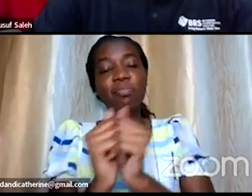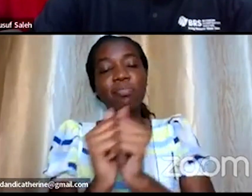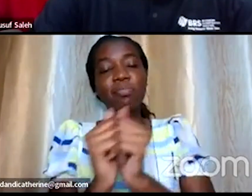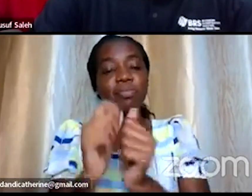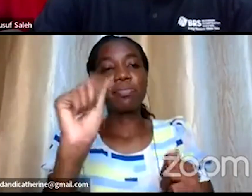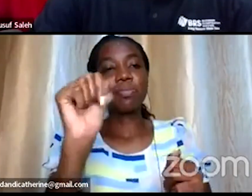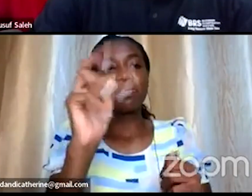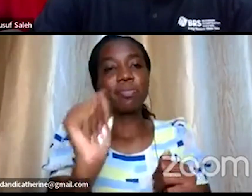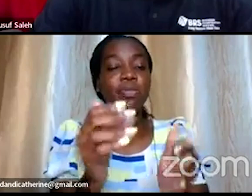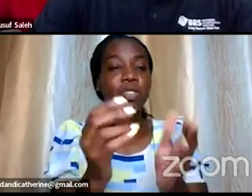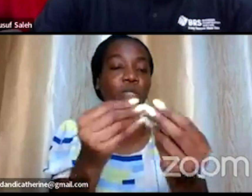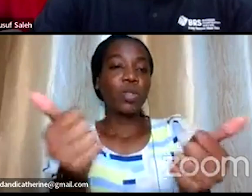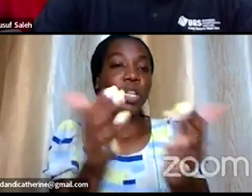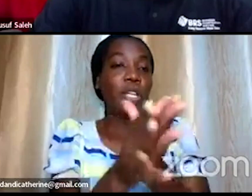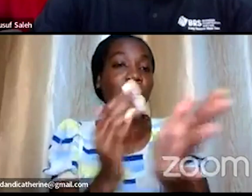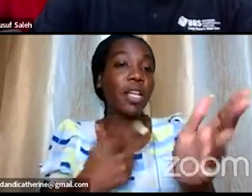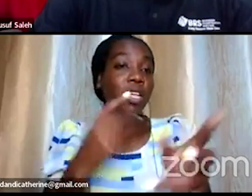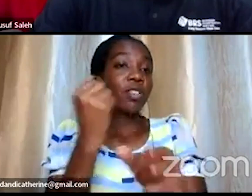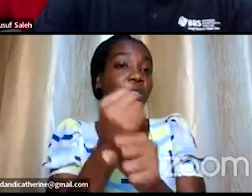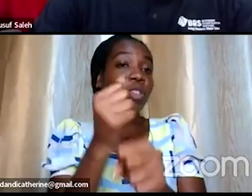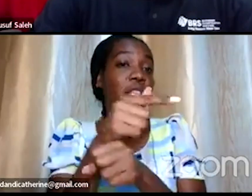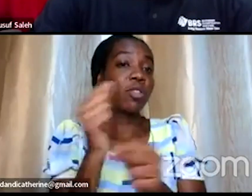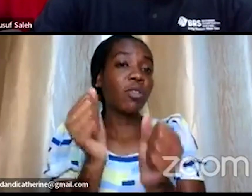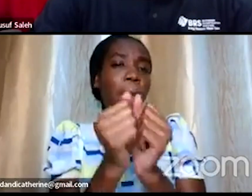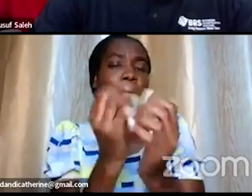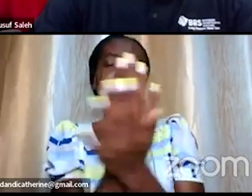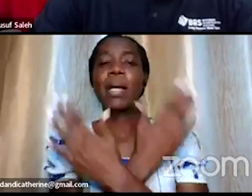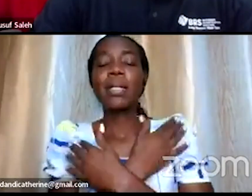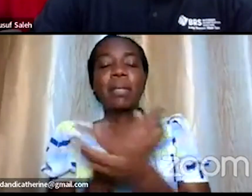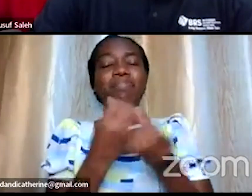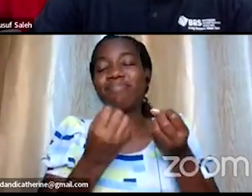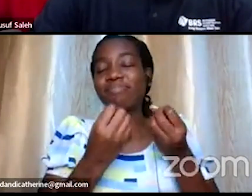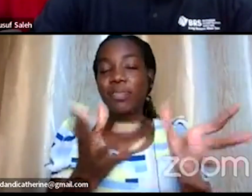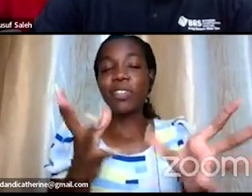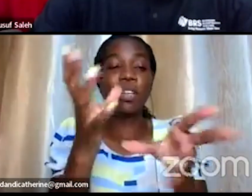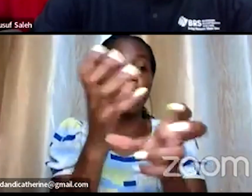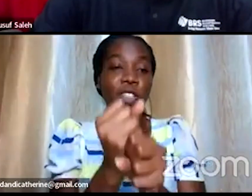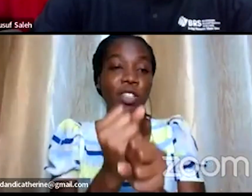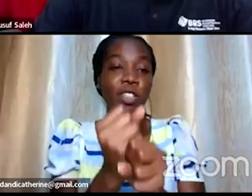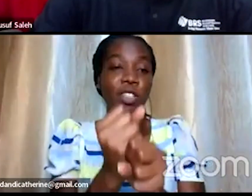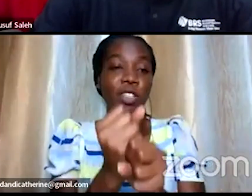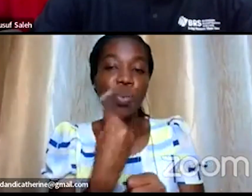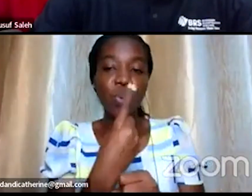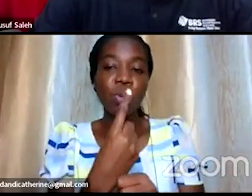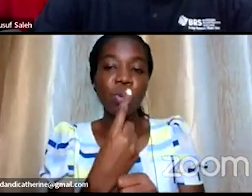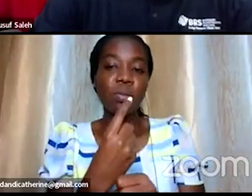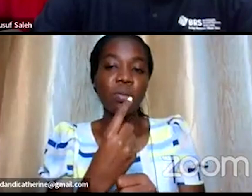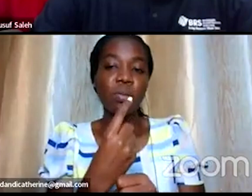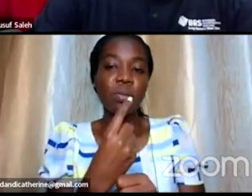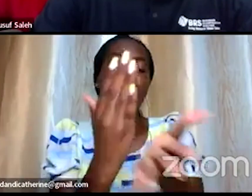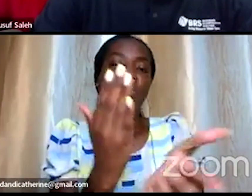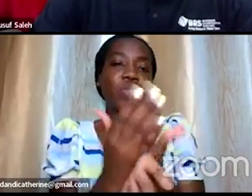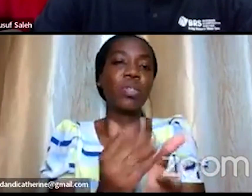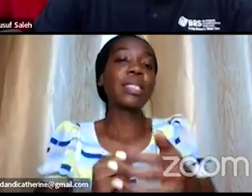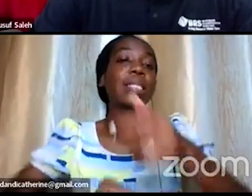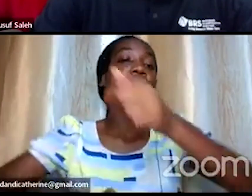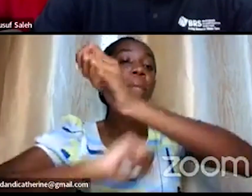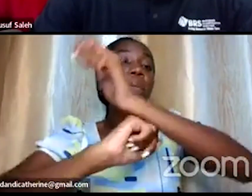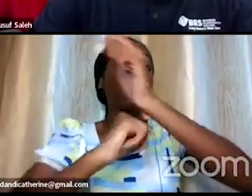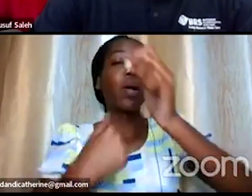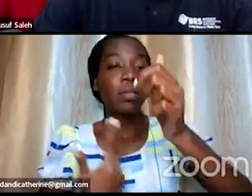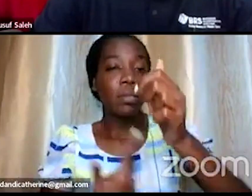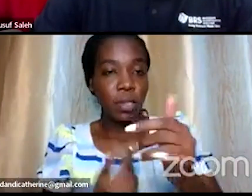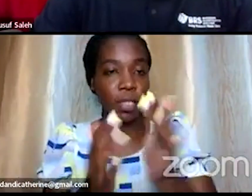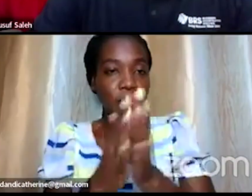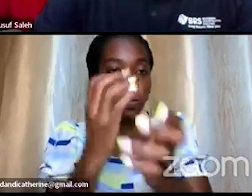course, we do this in partnership with a number of organizations who have really been of support and have made sure